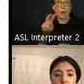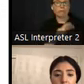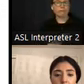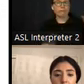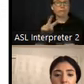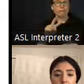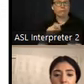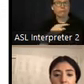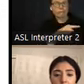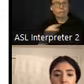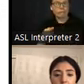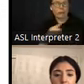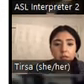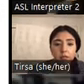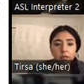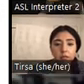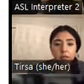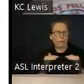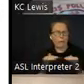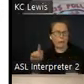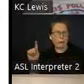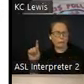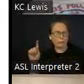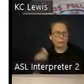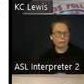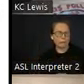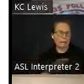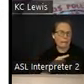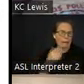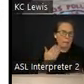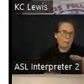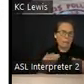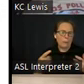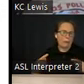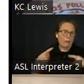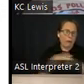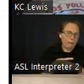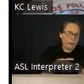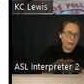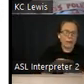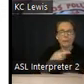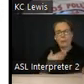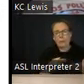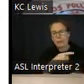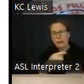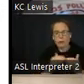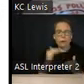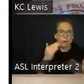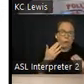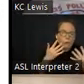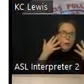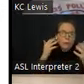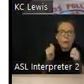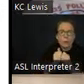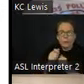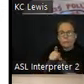fair shake in front of this board? Because there are potentially people who are sort of friendly with the people who are going to